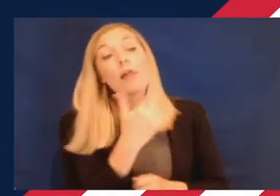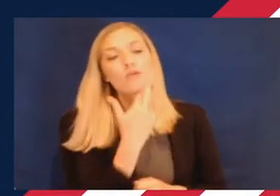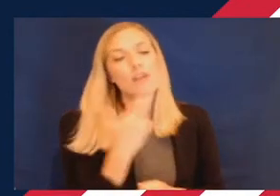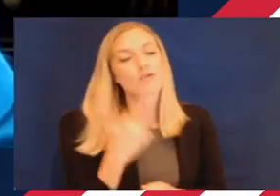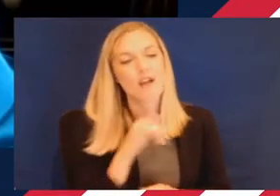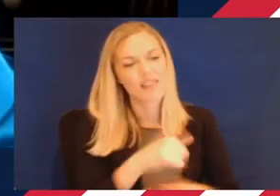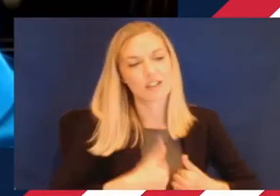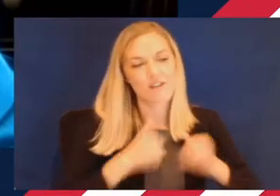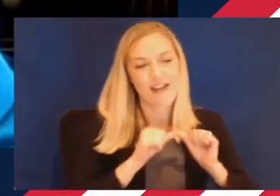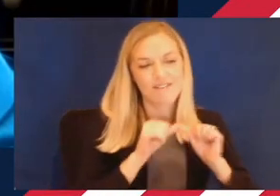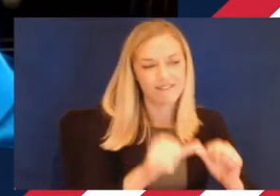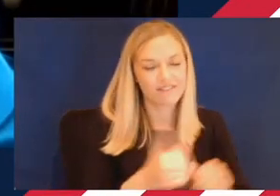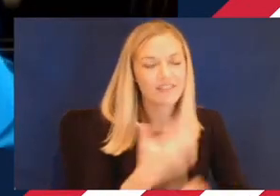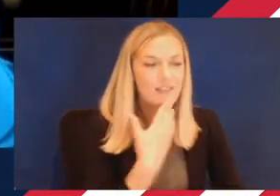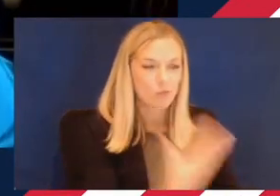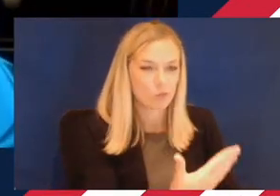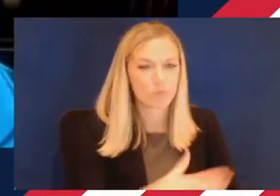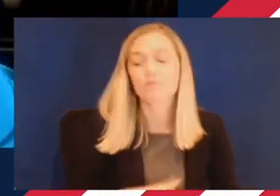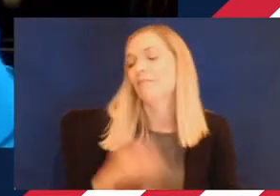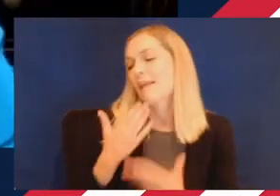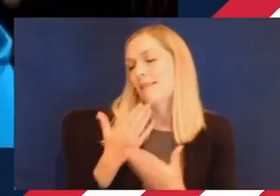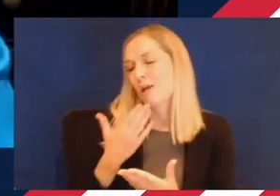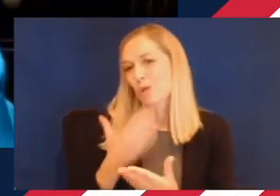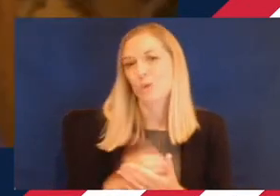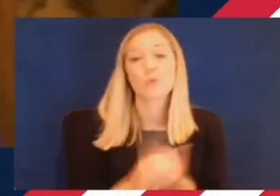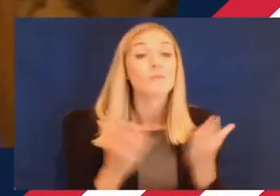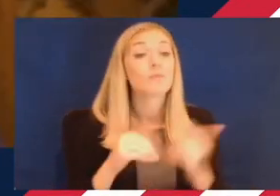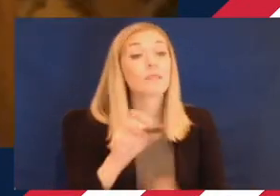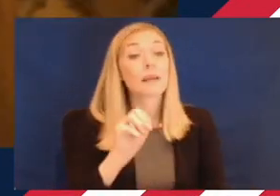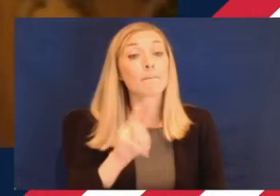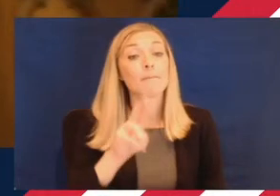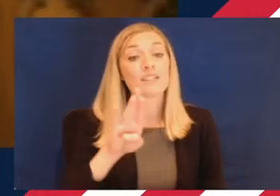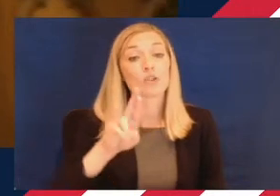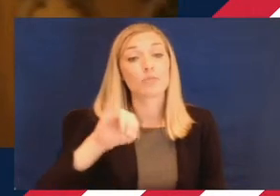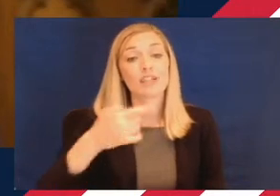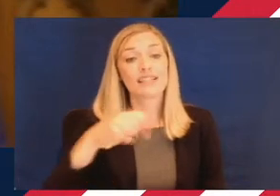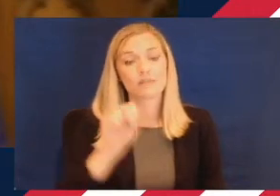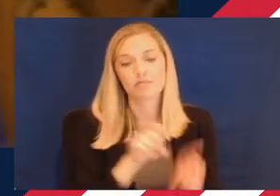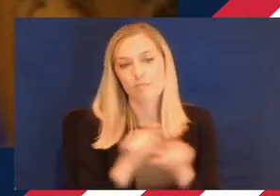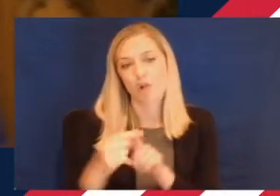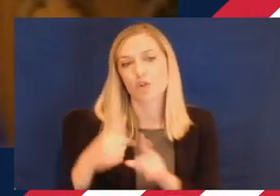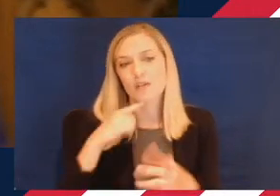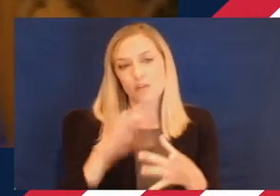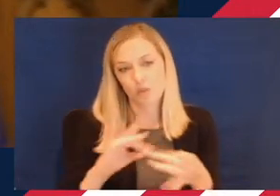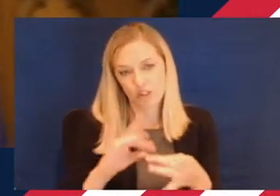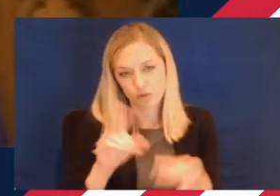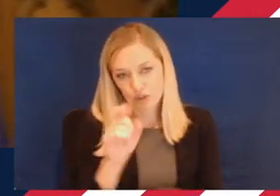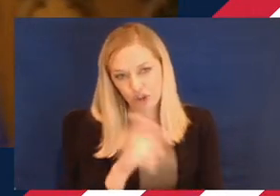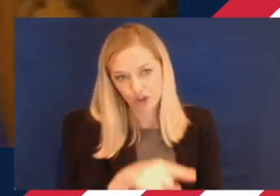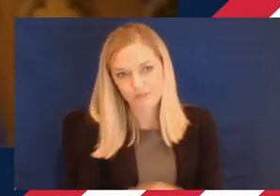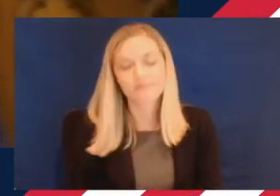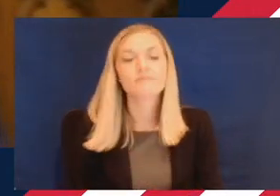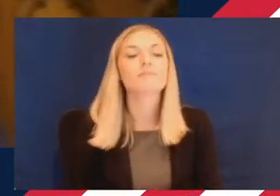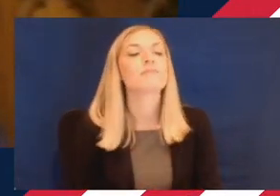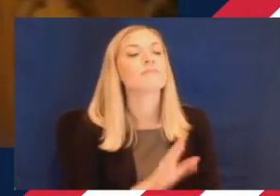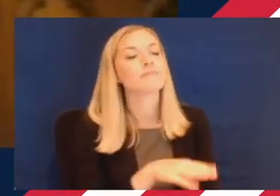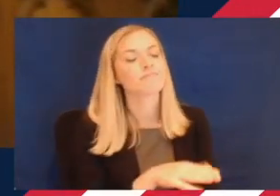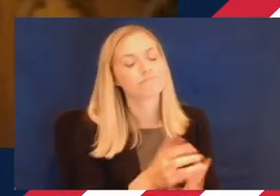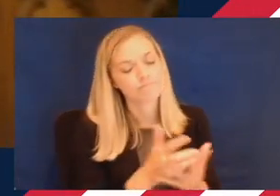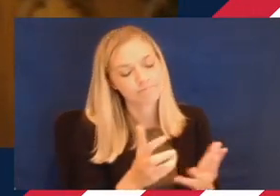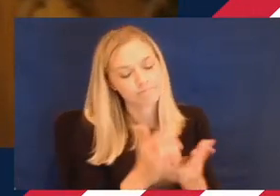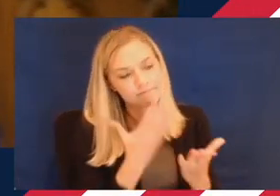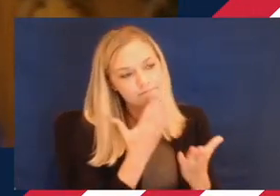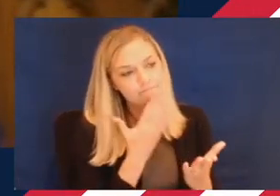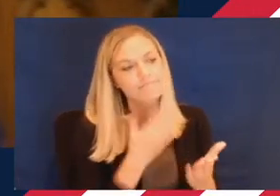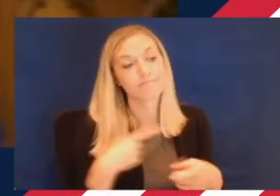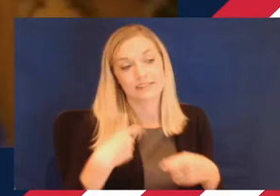you. And Mr. Graves also has a question. Silvana, mucho gusto. Buenas